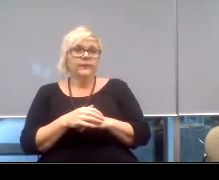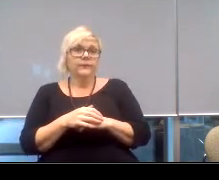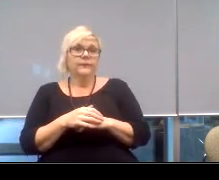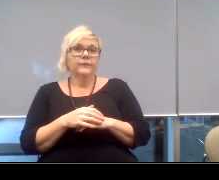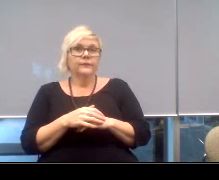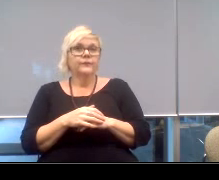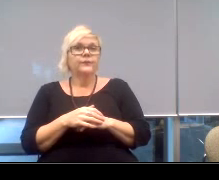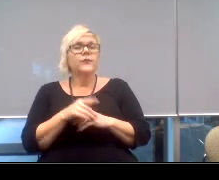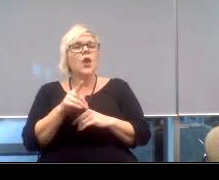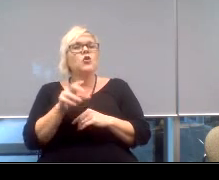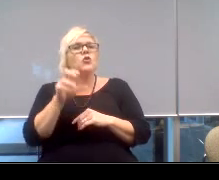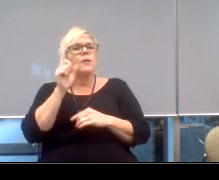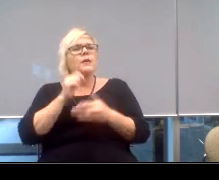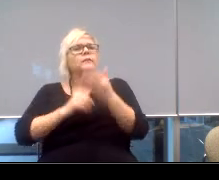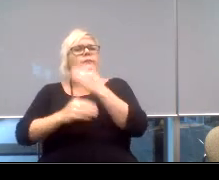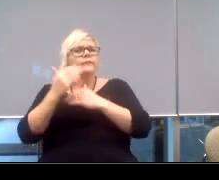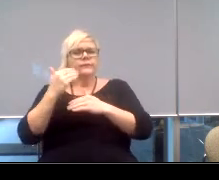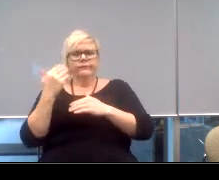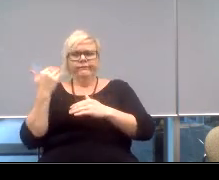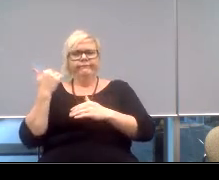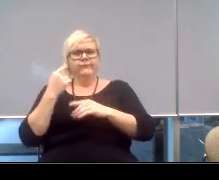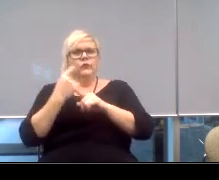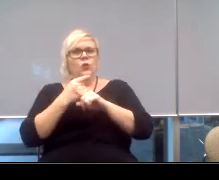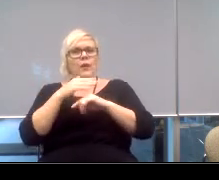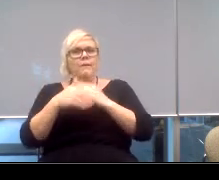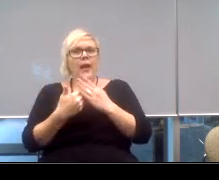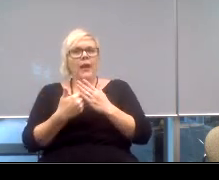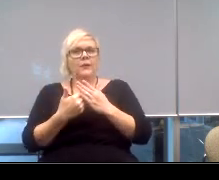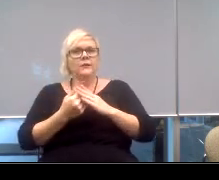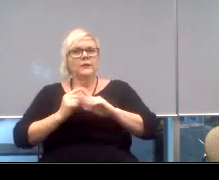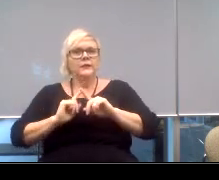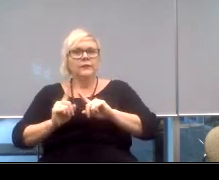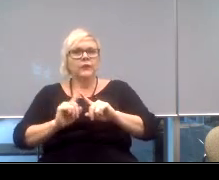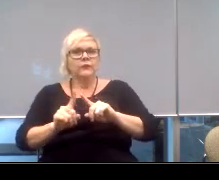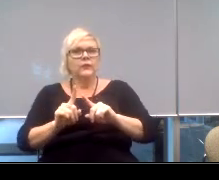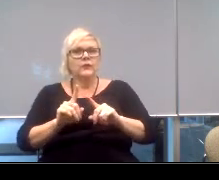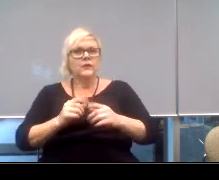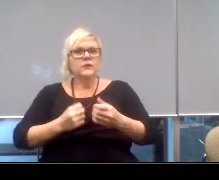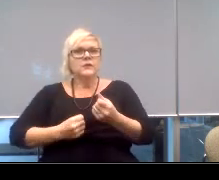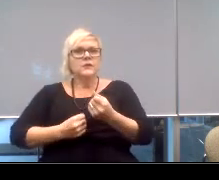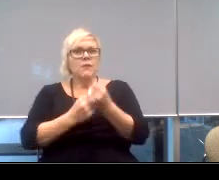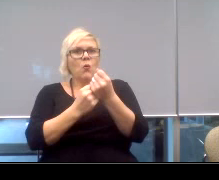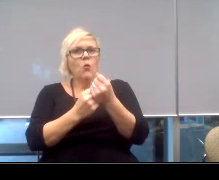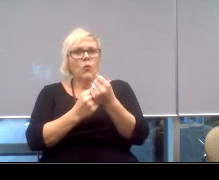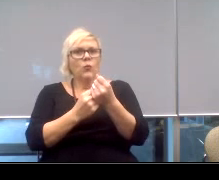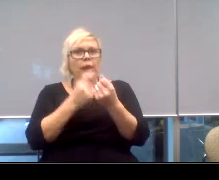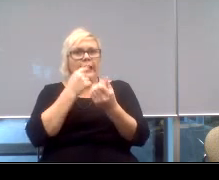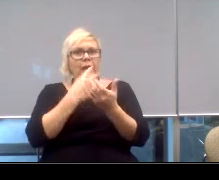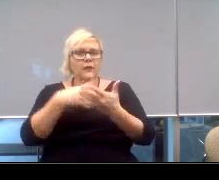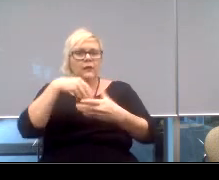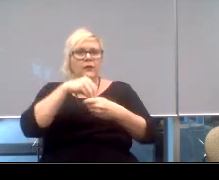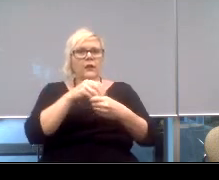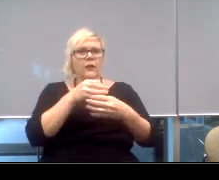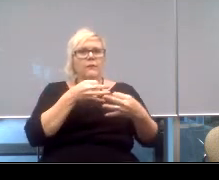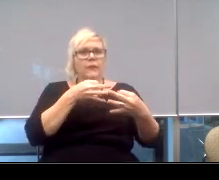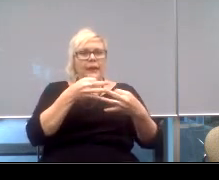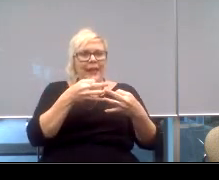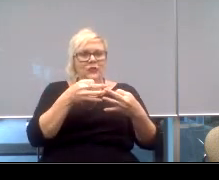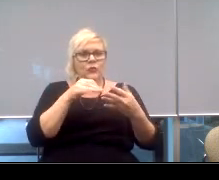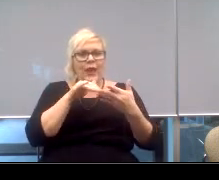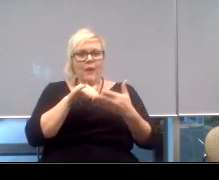You recall earlier that I talked about the breadth of supports that can be considered when finding a solution that helps a